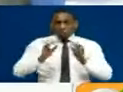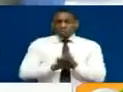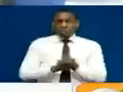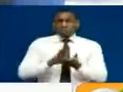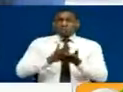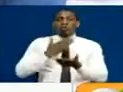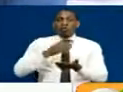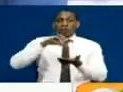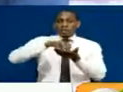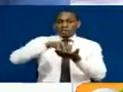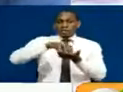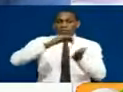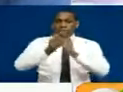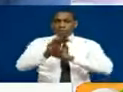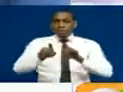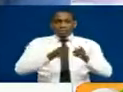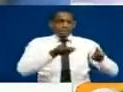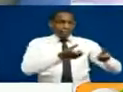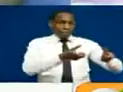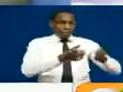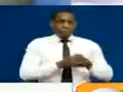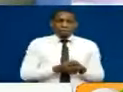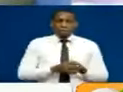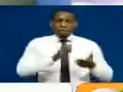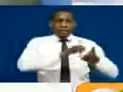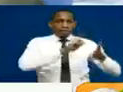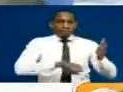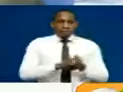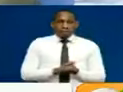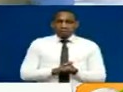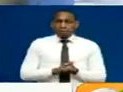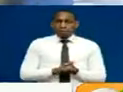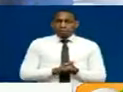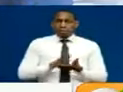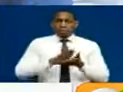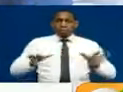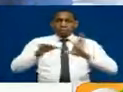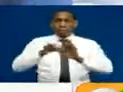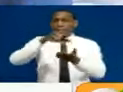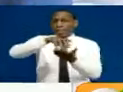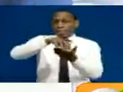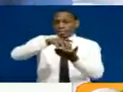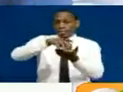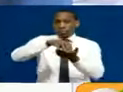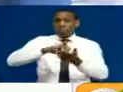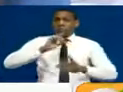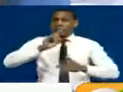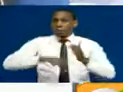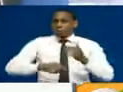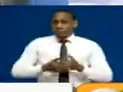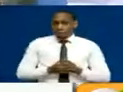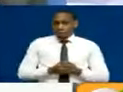want to state our case to you and the media that we will join the case, yes, to state